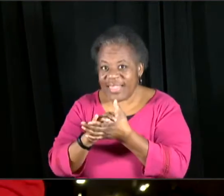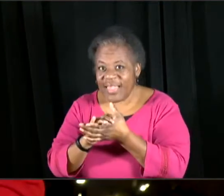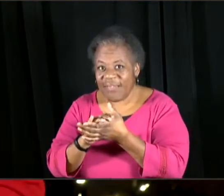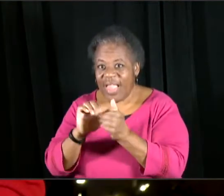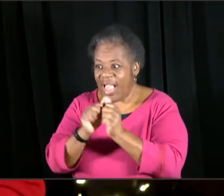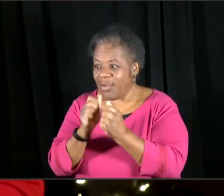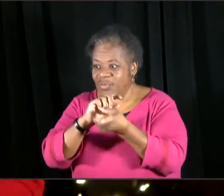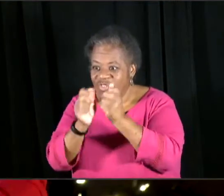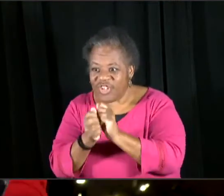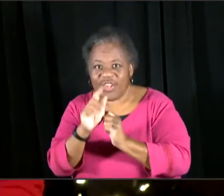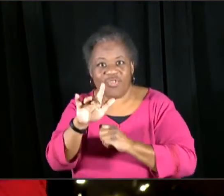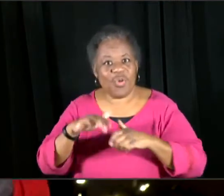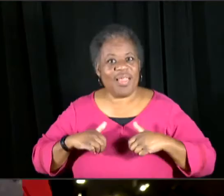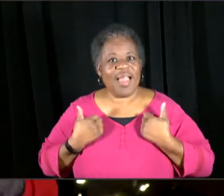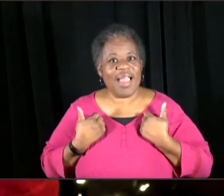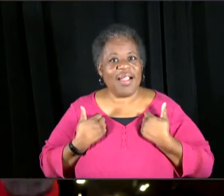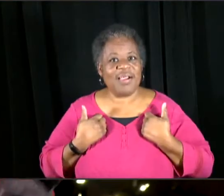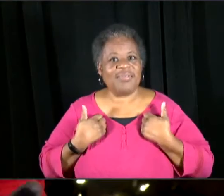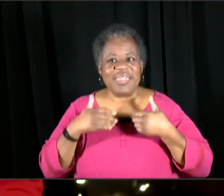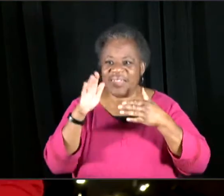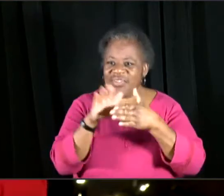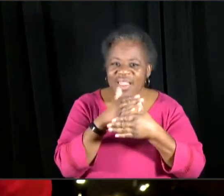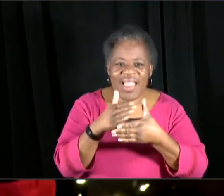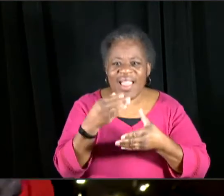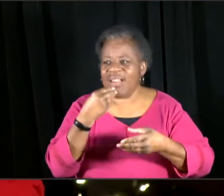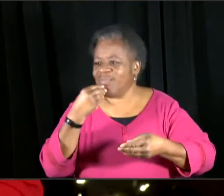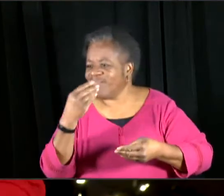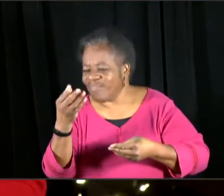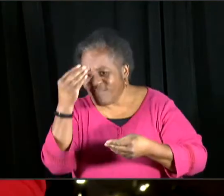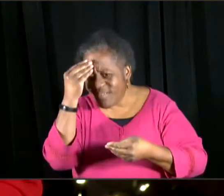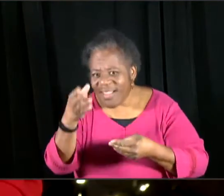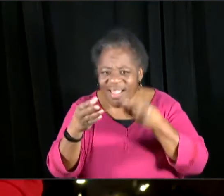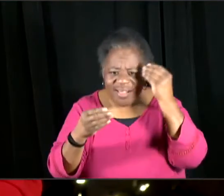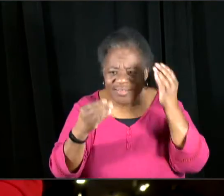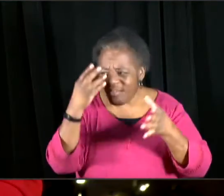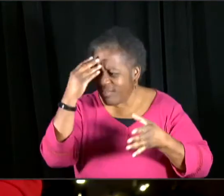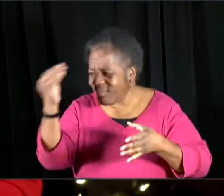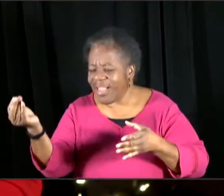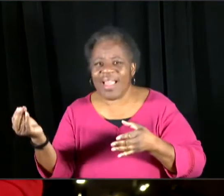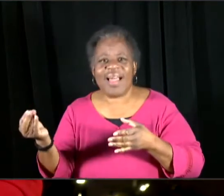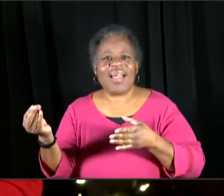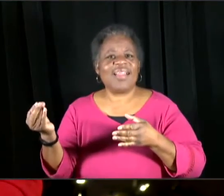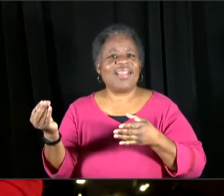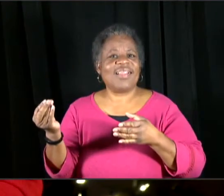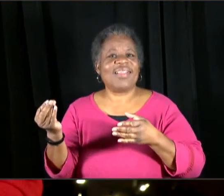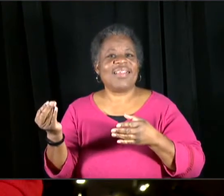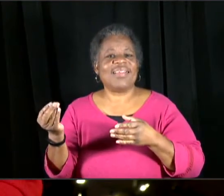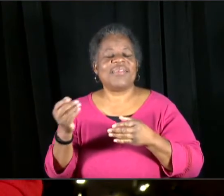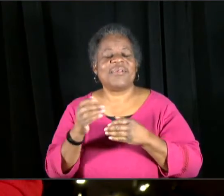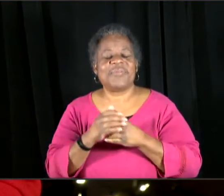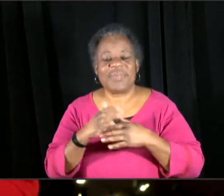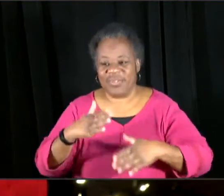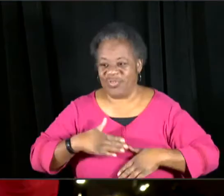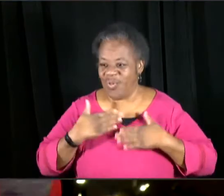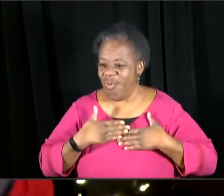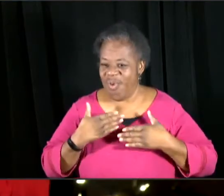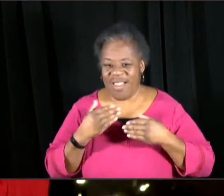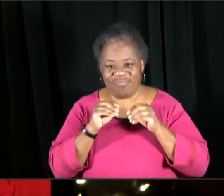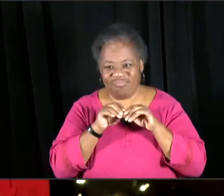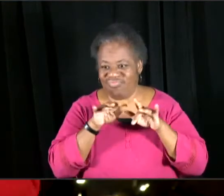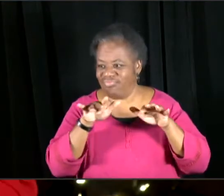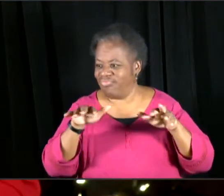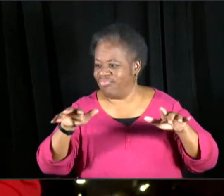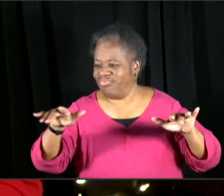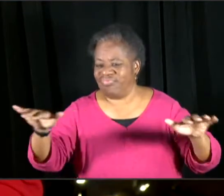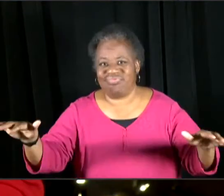your life. By sharing and telling this story, you get to repeat the sounding joy. Well, it would